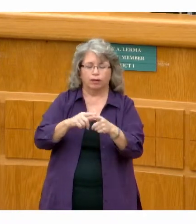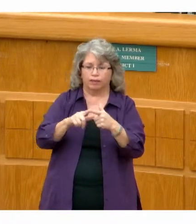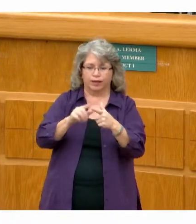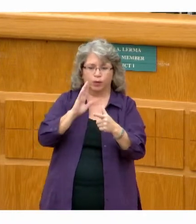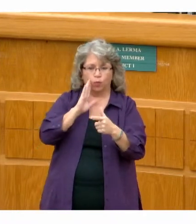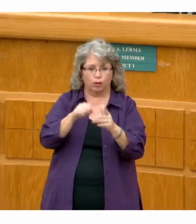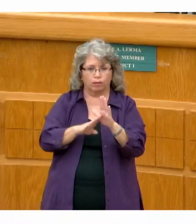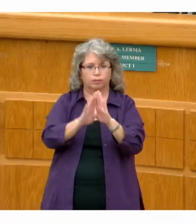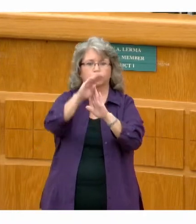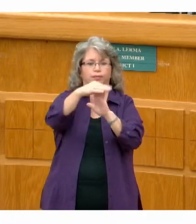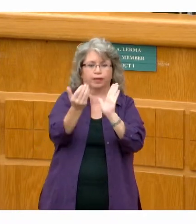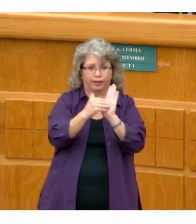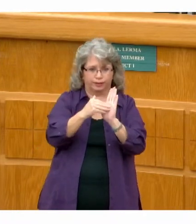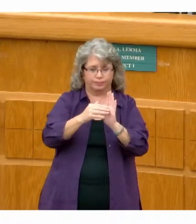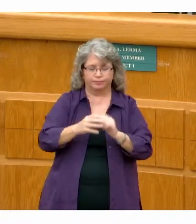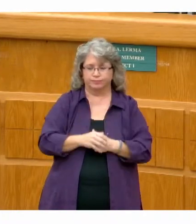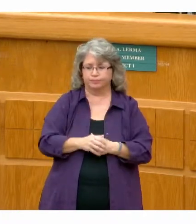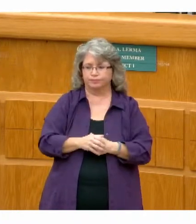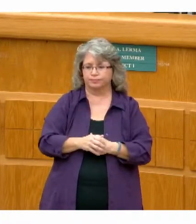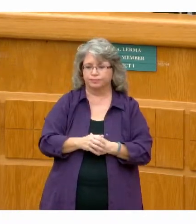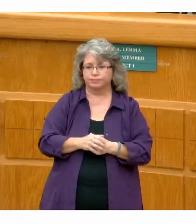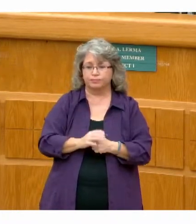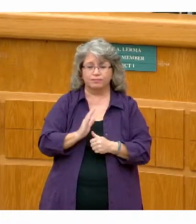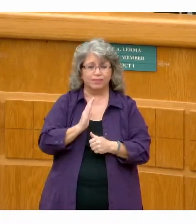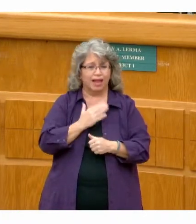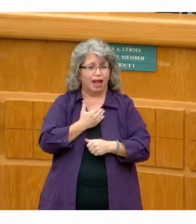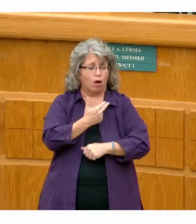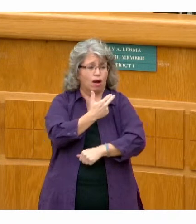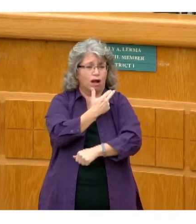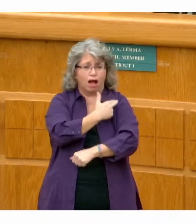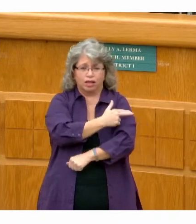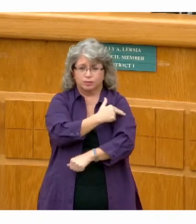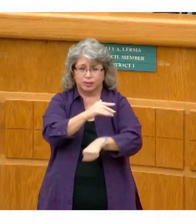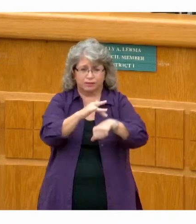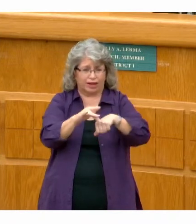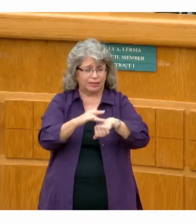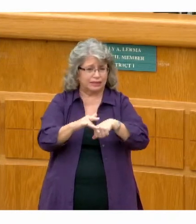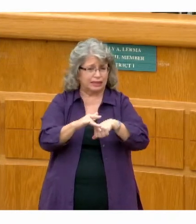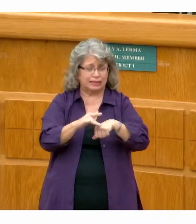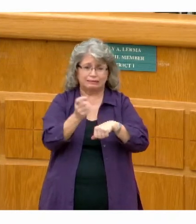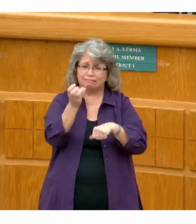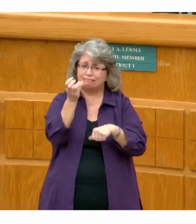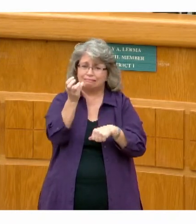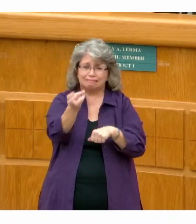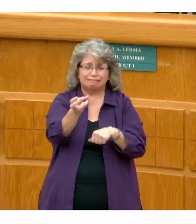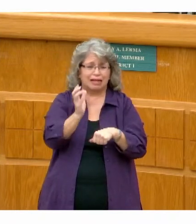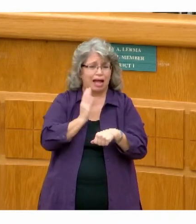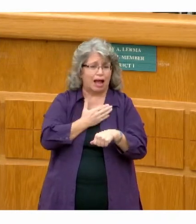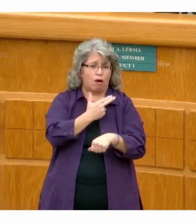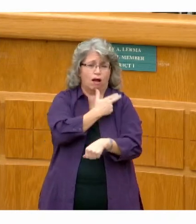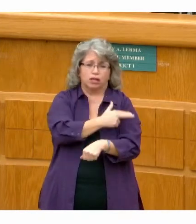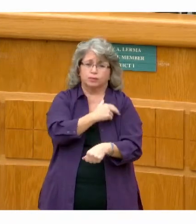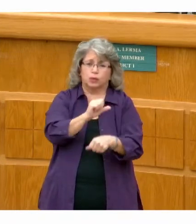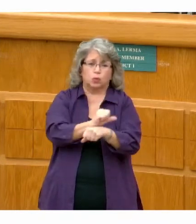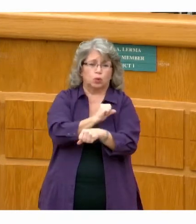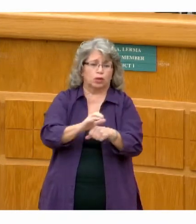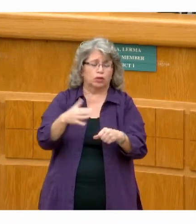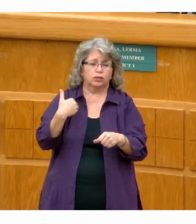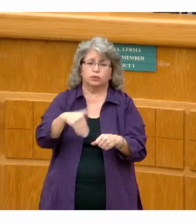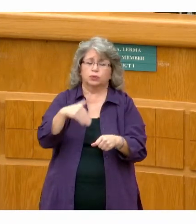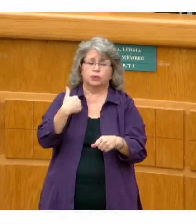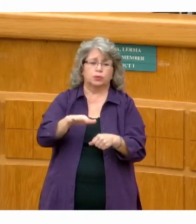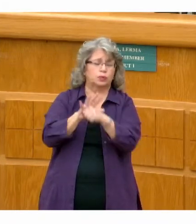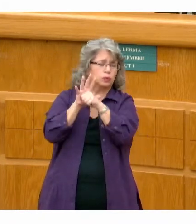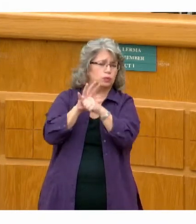remember, hospital vacancy is low, and our healthcare workers are strapped at this point. 2 straight years of this pandemic, there's a